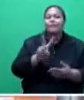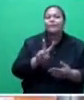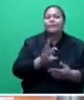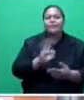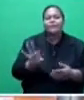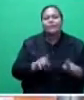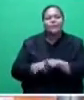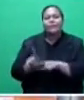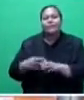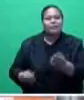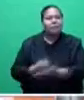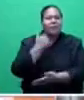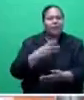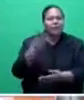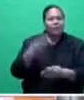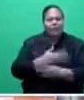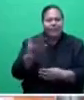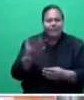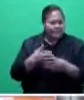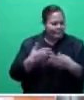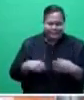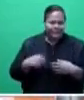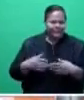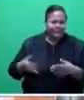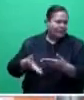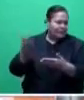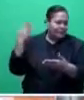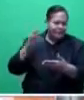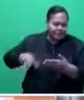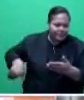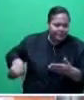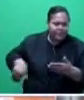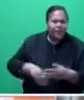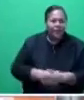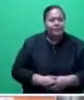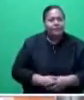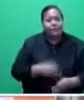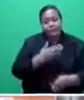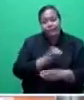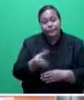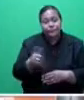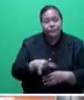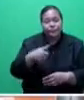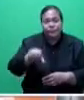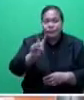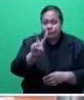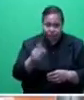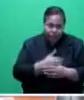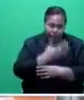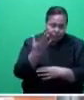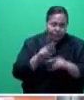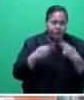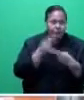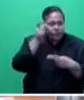they have to pay back for the three days. That is gone. They have taken it. That is fine. Workers who have used at least two days of family care leave or paternity leave